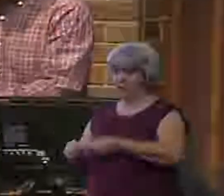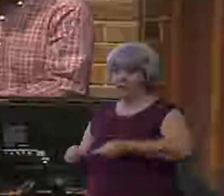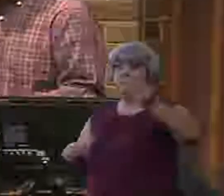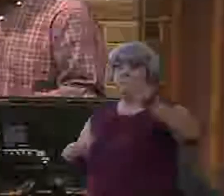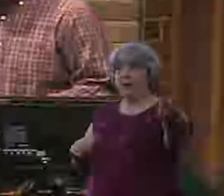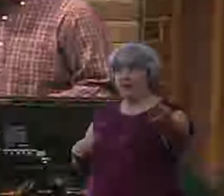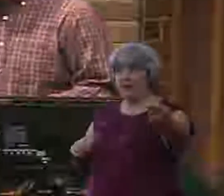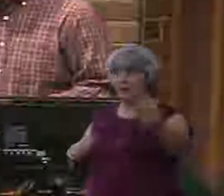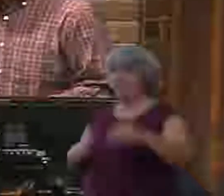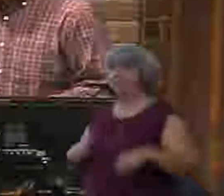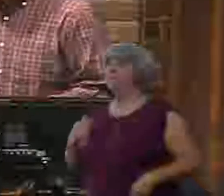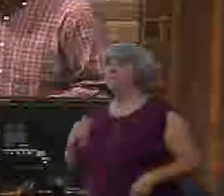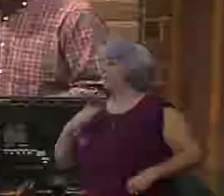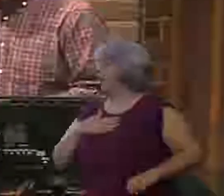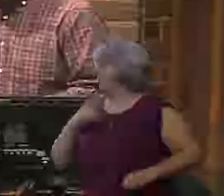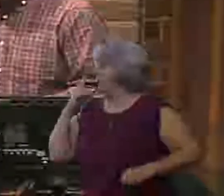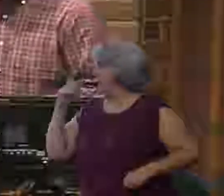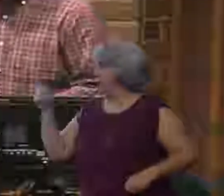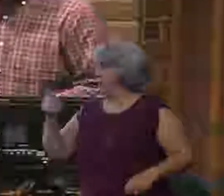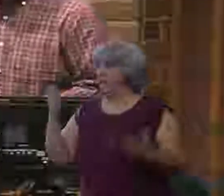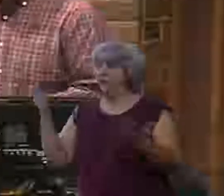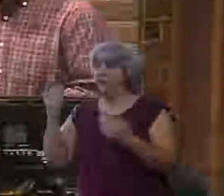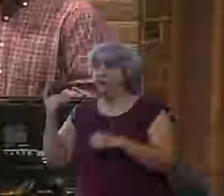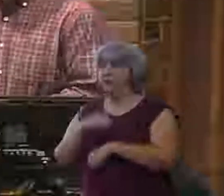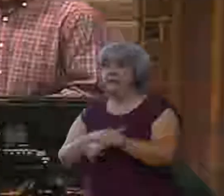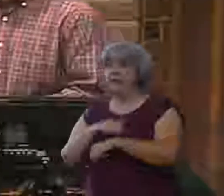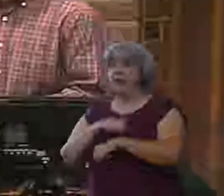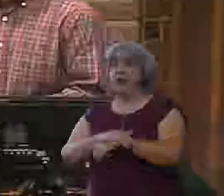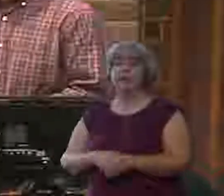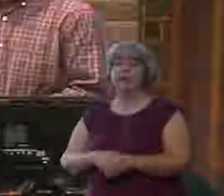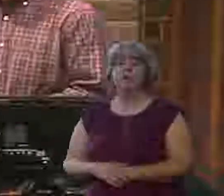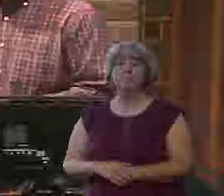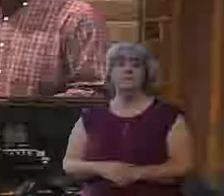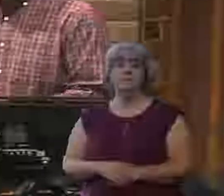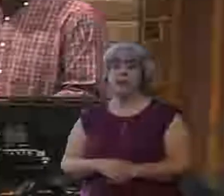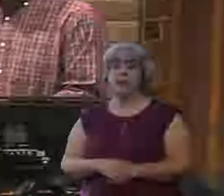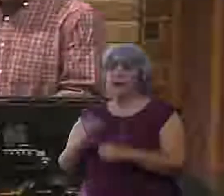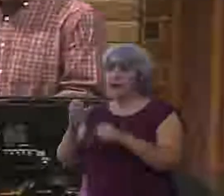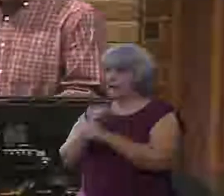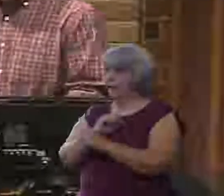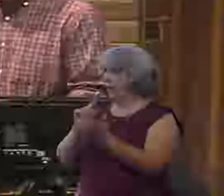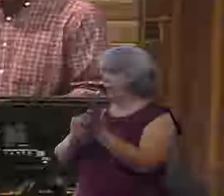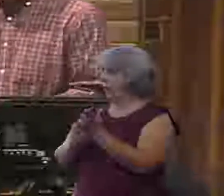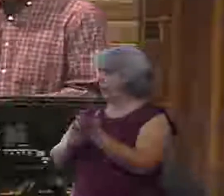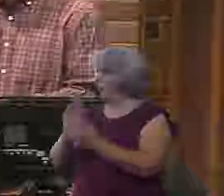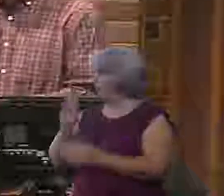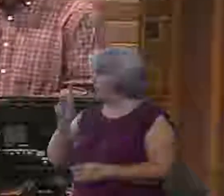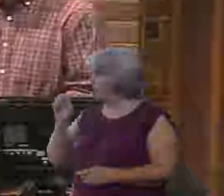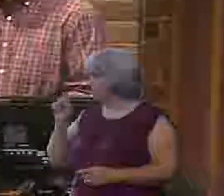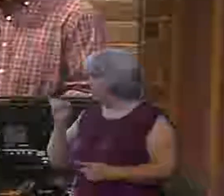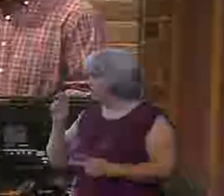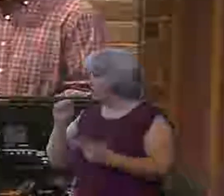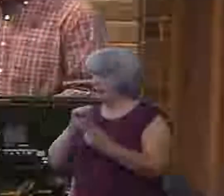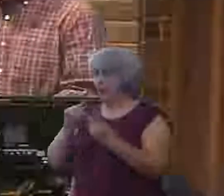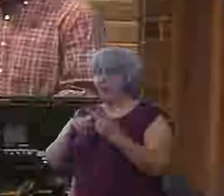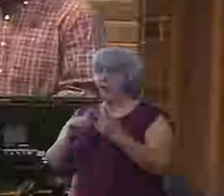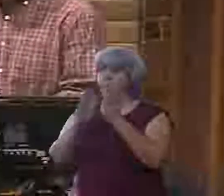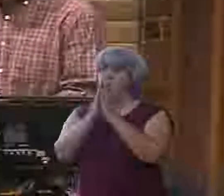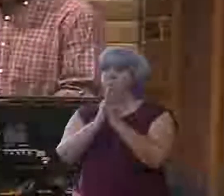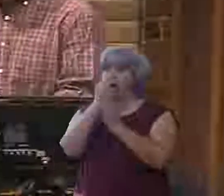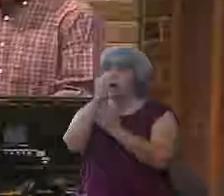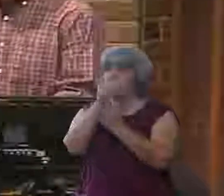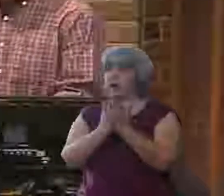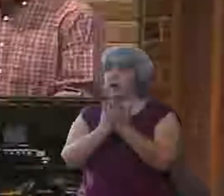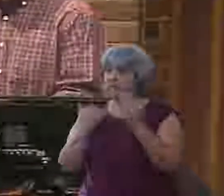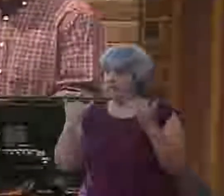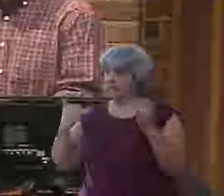we're grateful for your attendance here tonight. Hope you had a chance to pick up a bulletin, and especially our service team sheet, which is a shorter one,